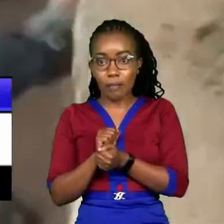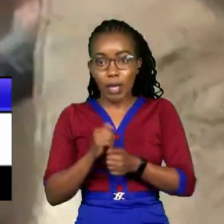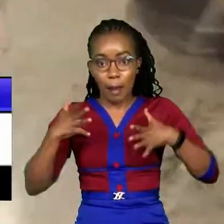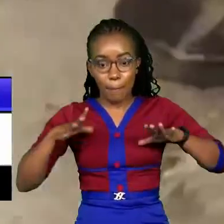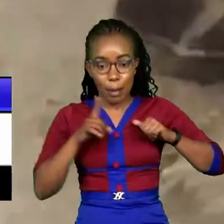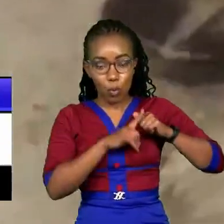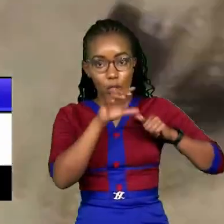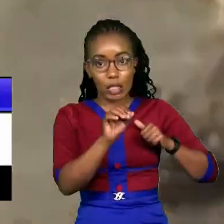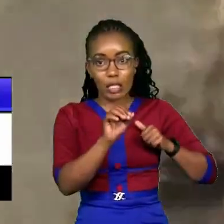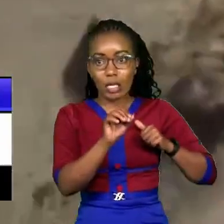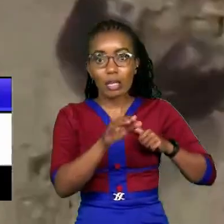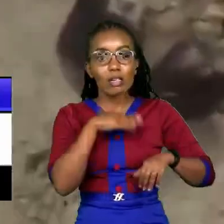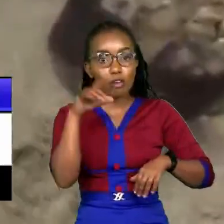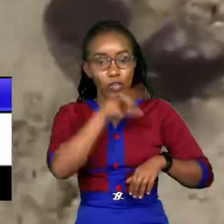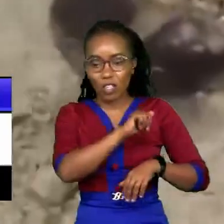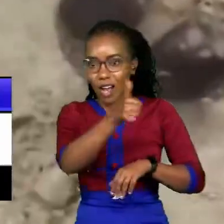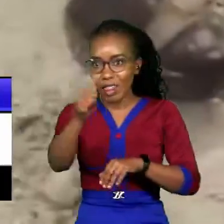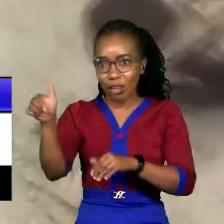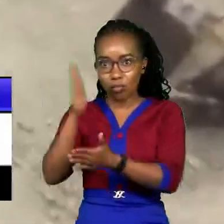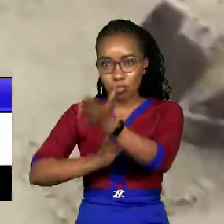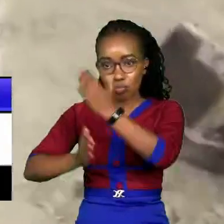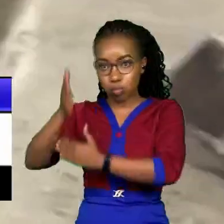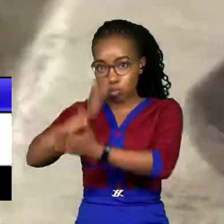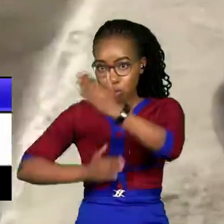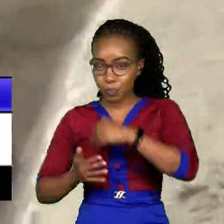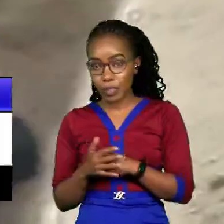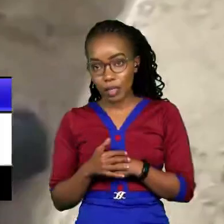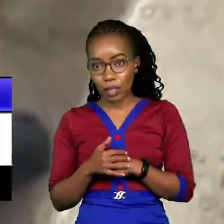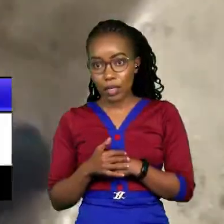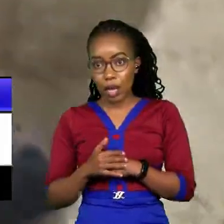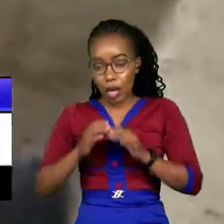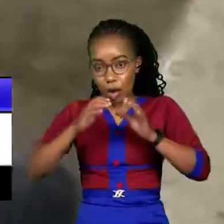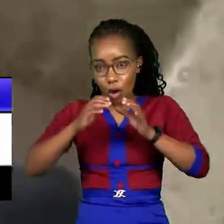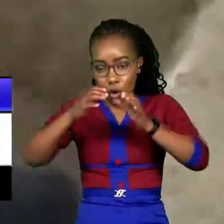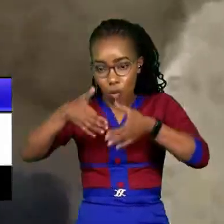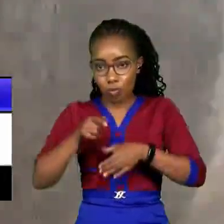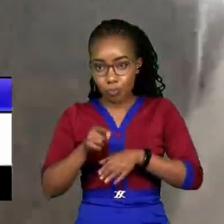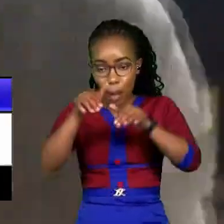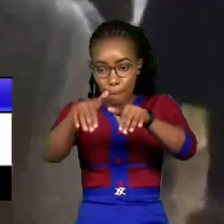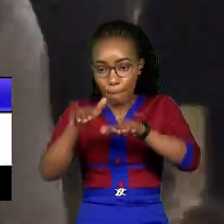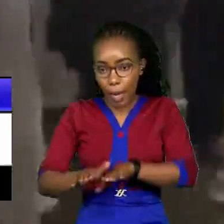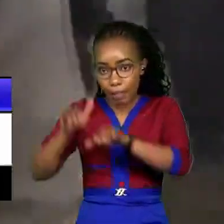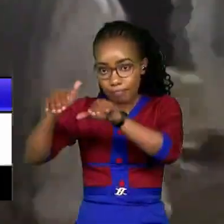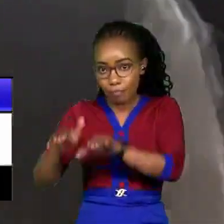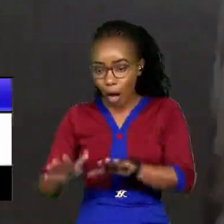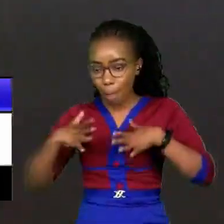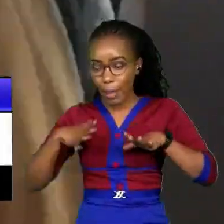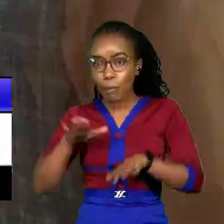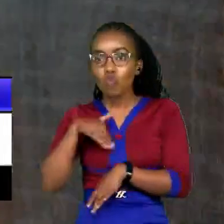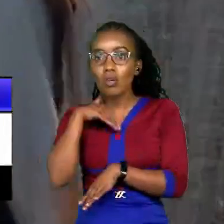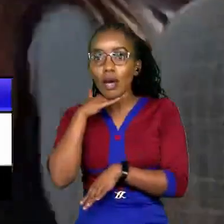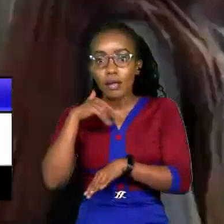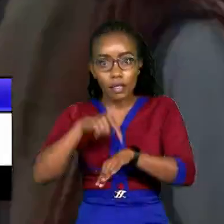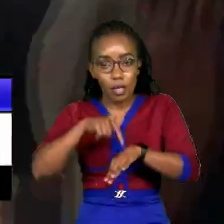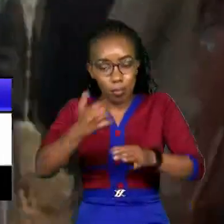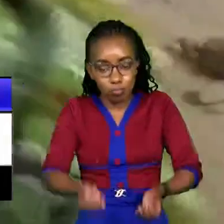were killed and dozens of others wounded. Mourners from the minority Shiite community held funerals for the victims who died from the blast.